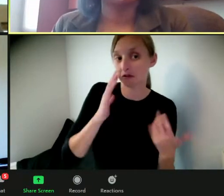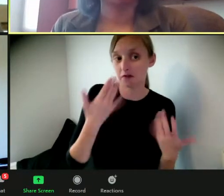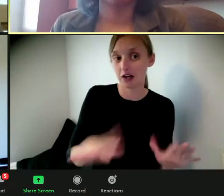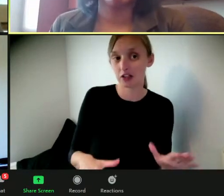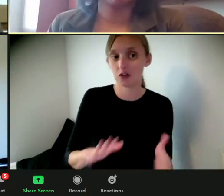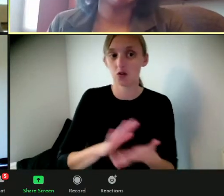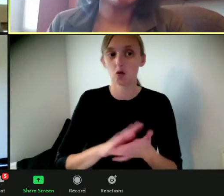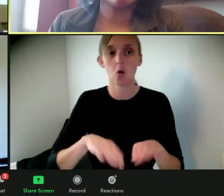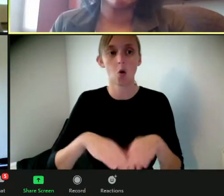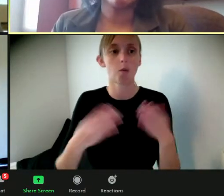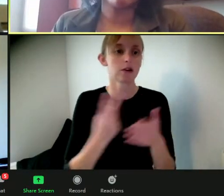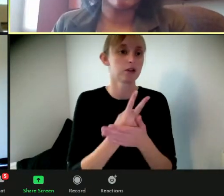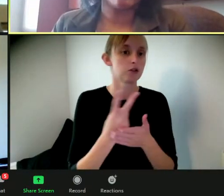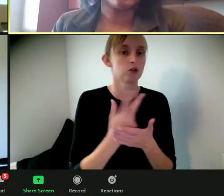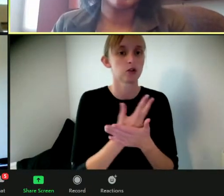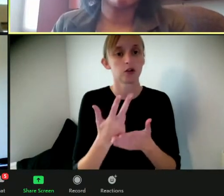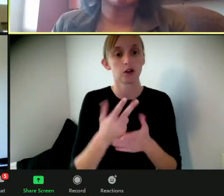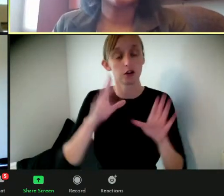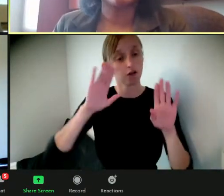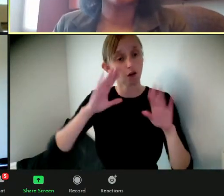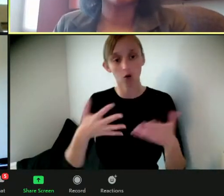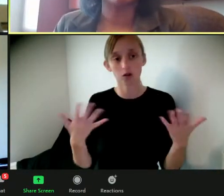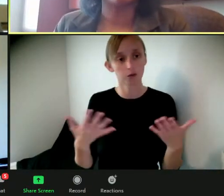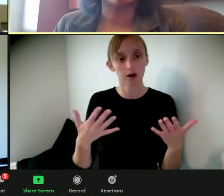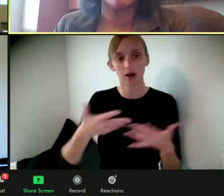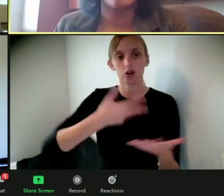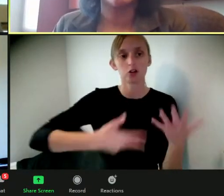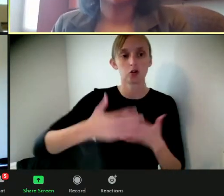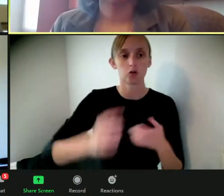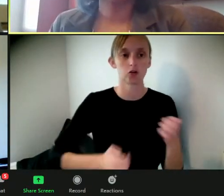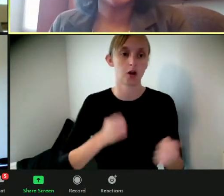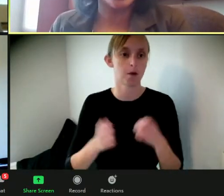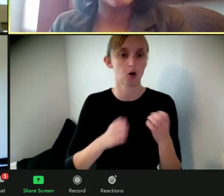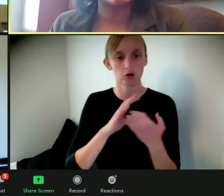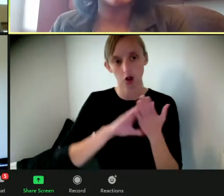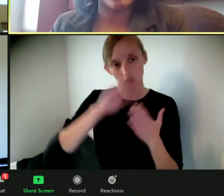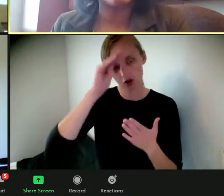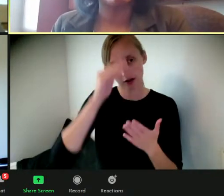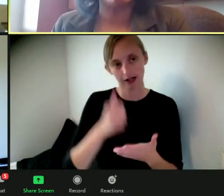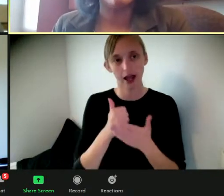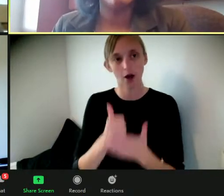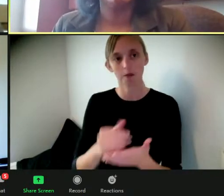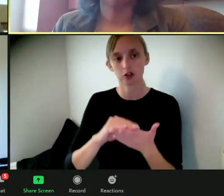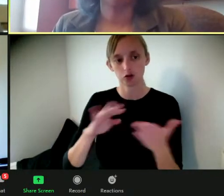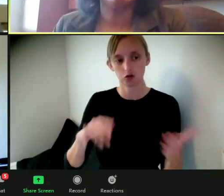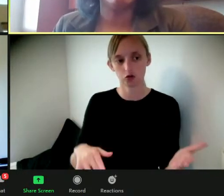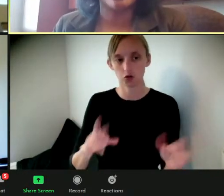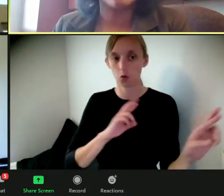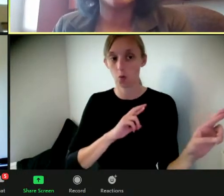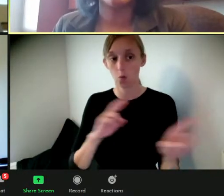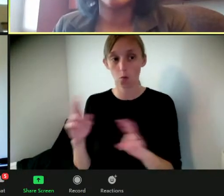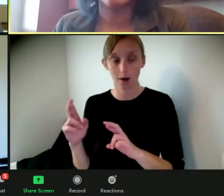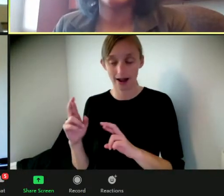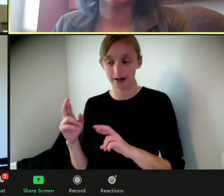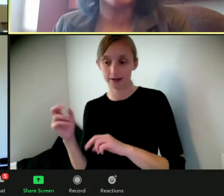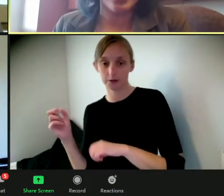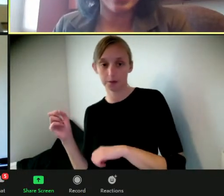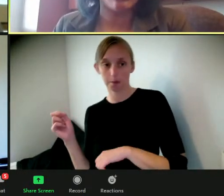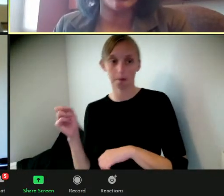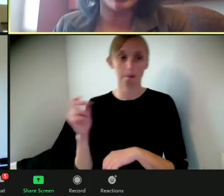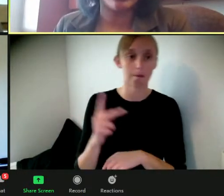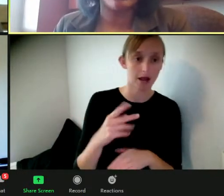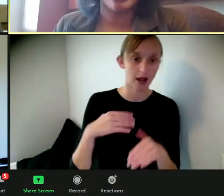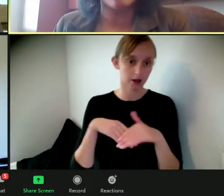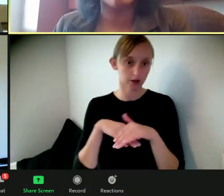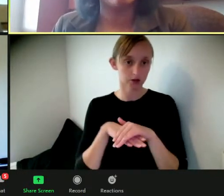school, just around social emotional learning. So preparing students for returning to the classroom to actually